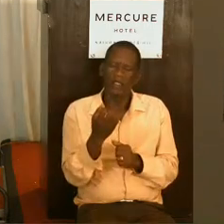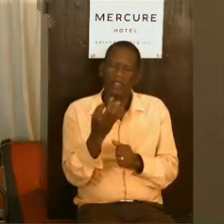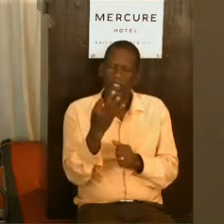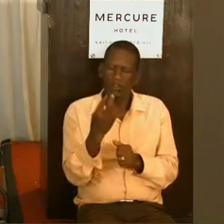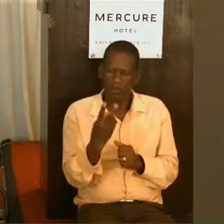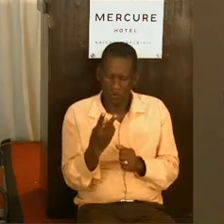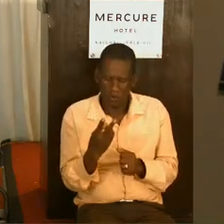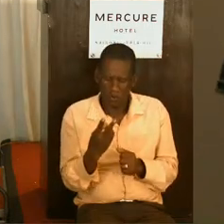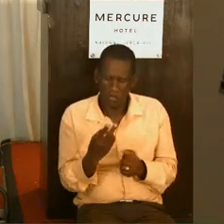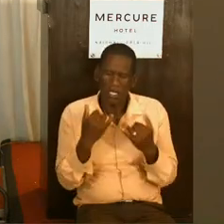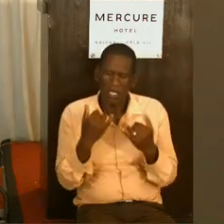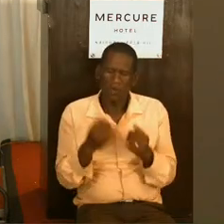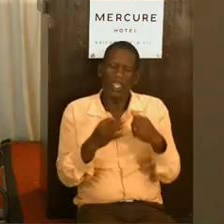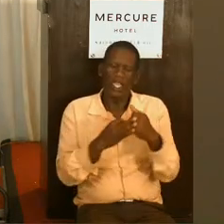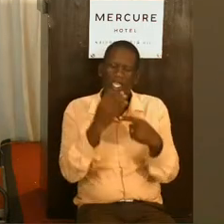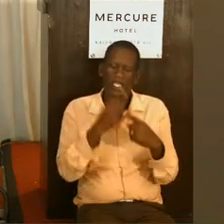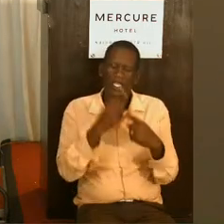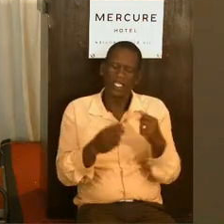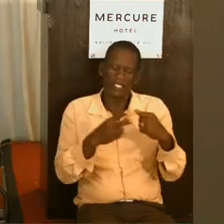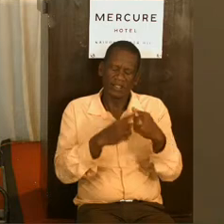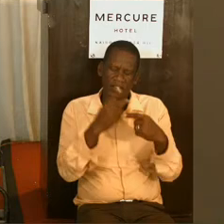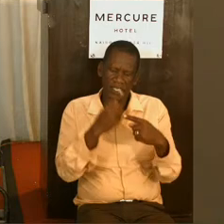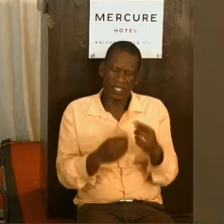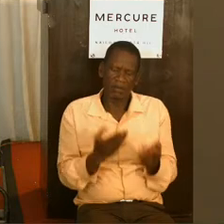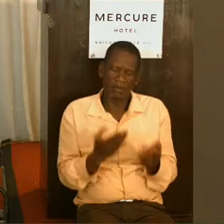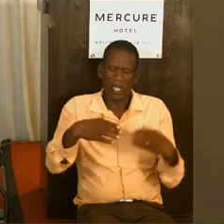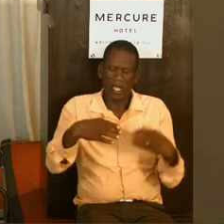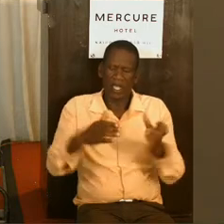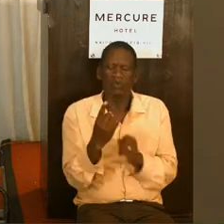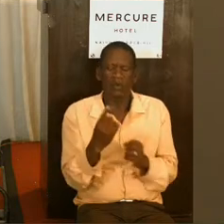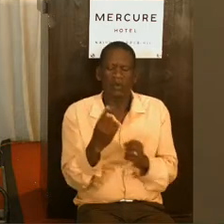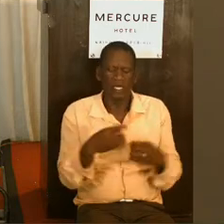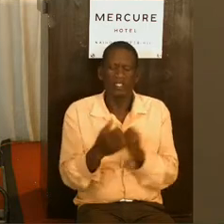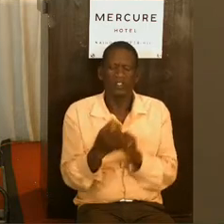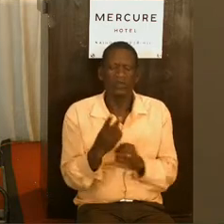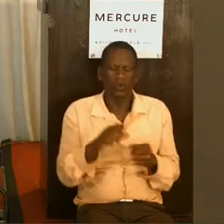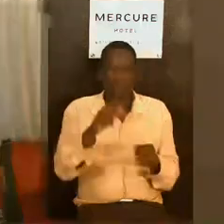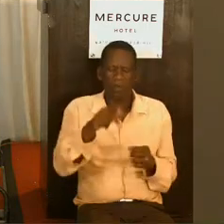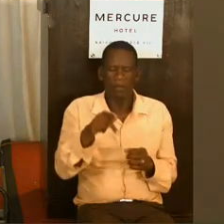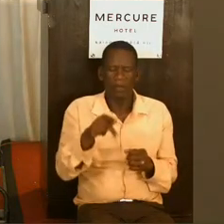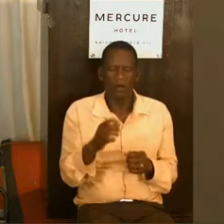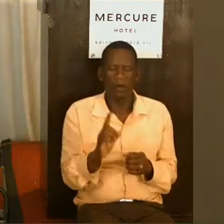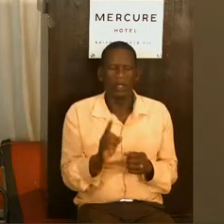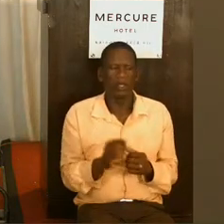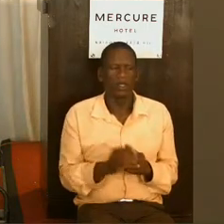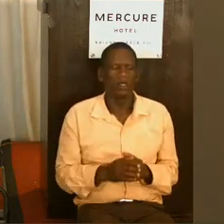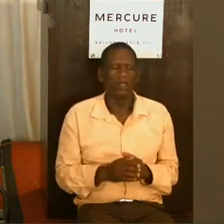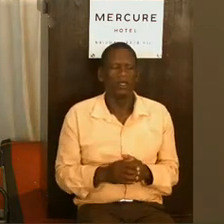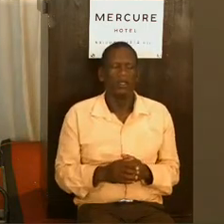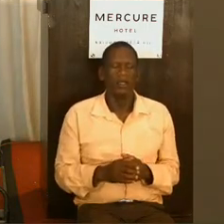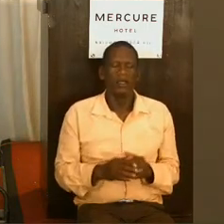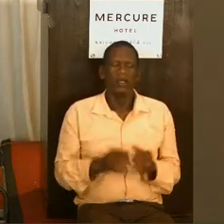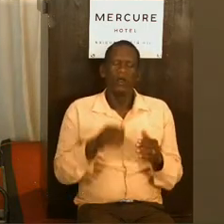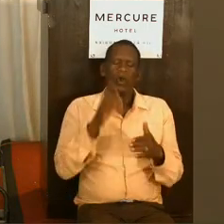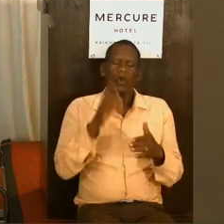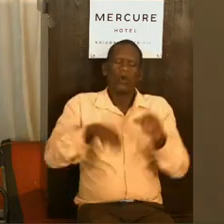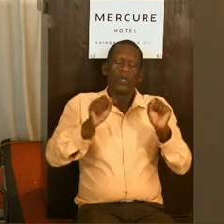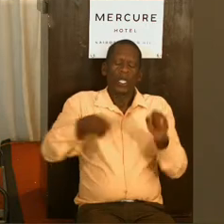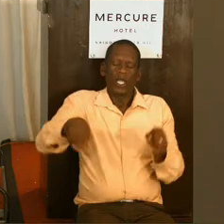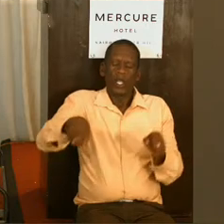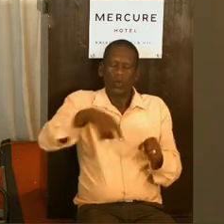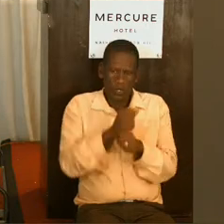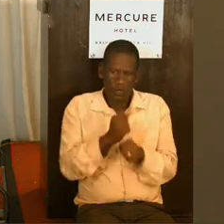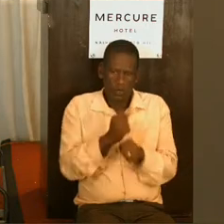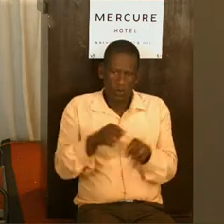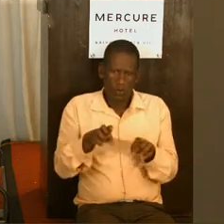2032 they're now eight years seven years maybe in class one you know or PP you know the guys in kindergarten what can we do